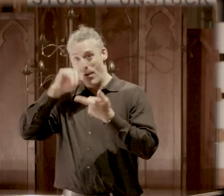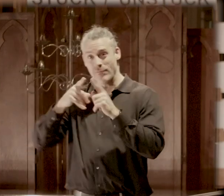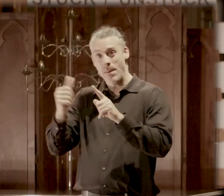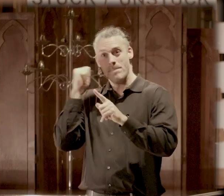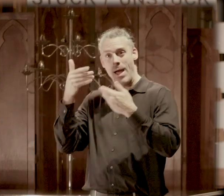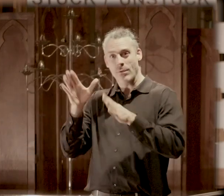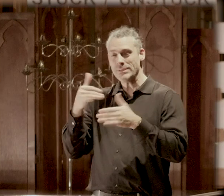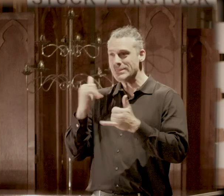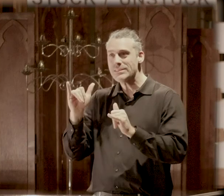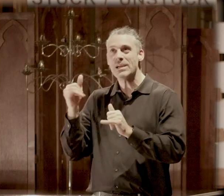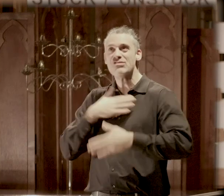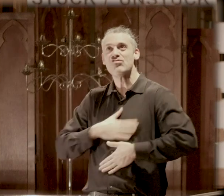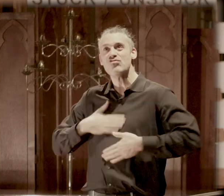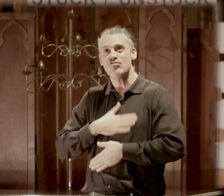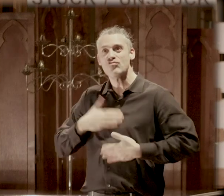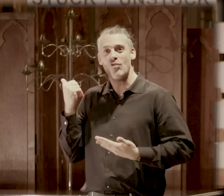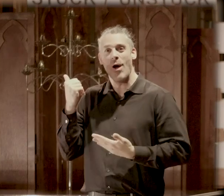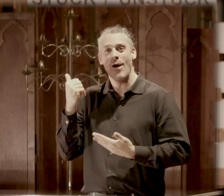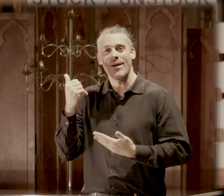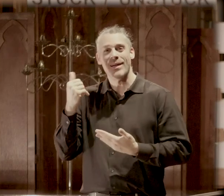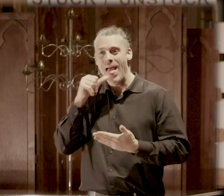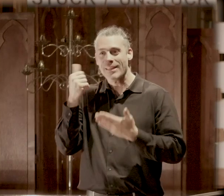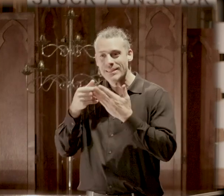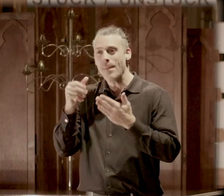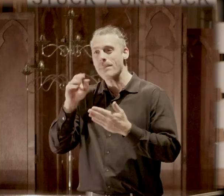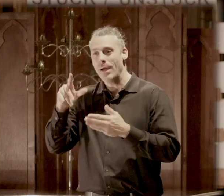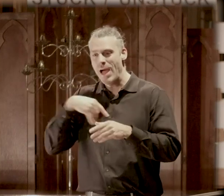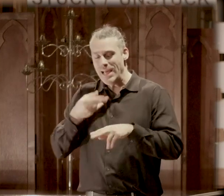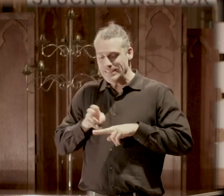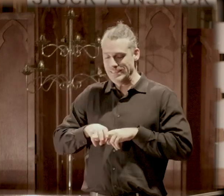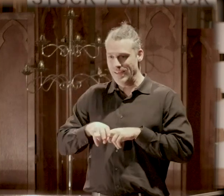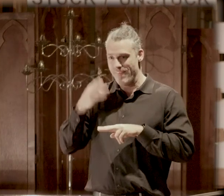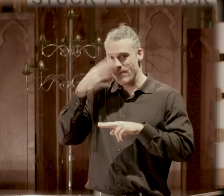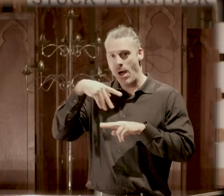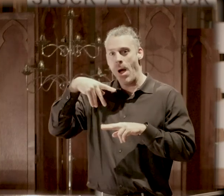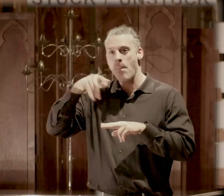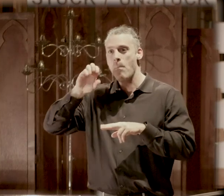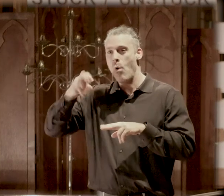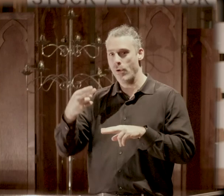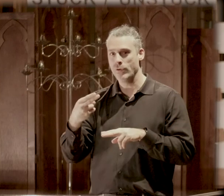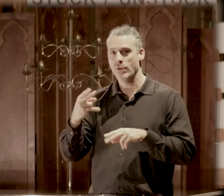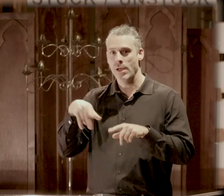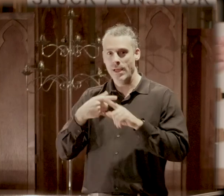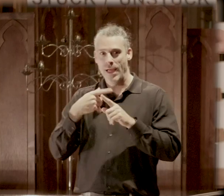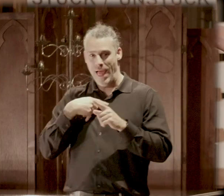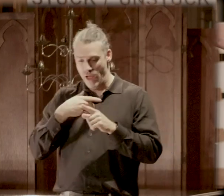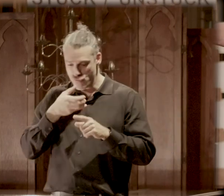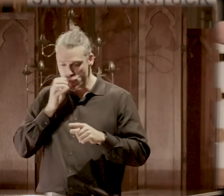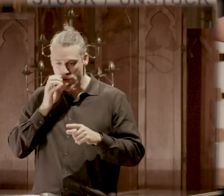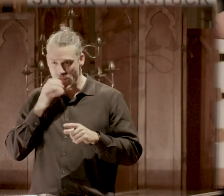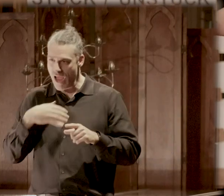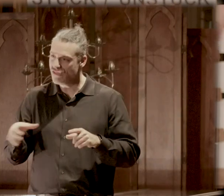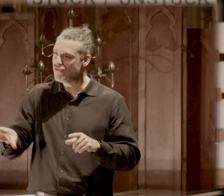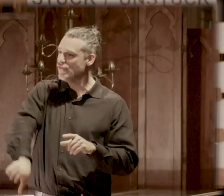room, delighted by the stamp mill. I can hear exclamations. And I sit on that front porch, and I took the Americano